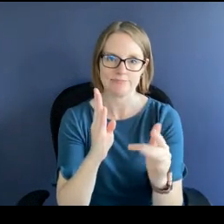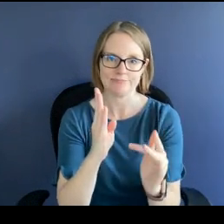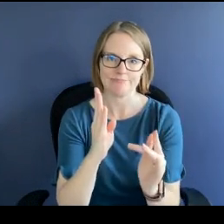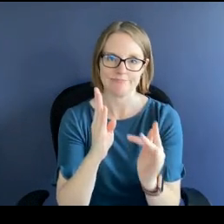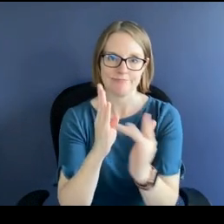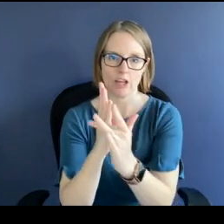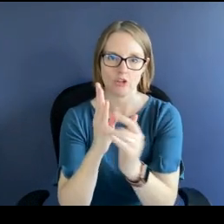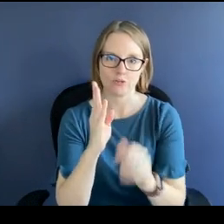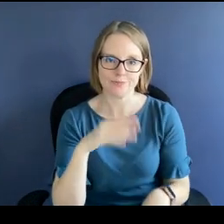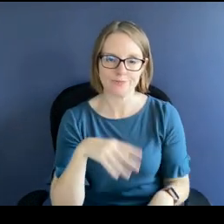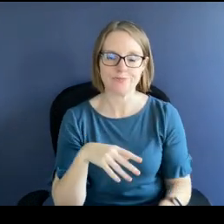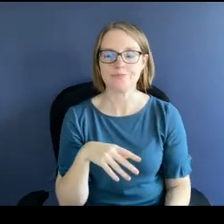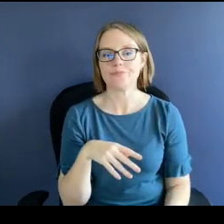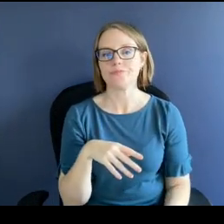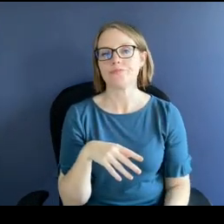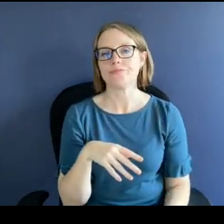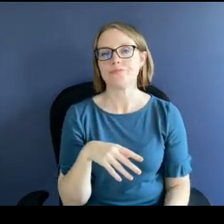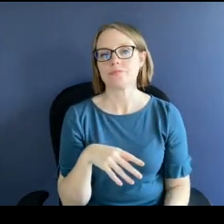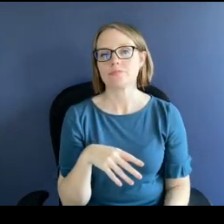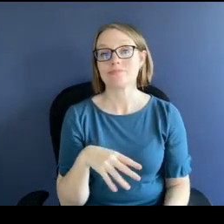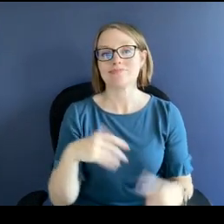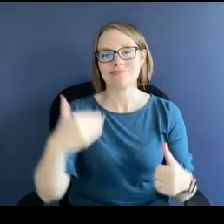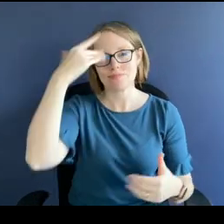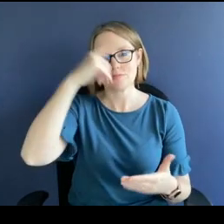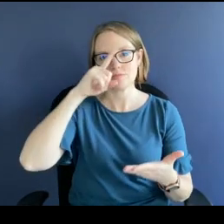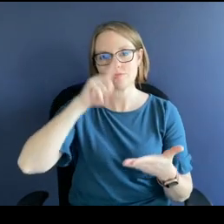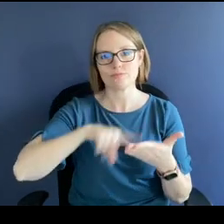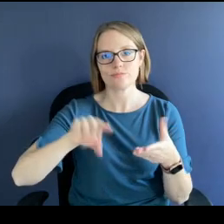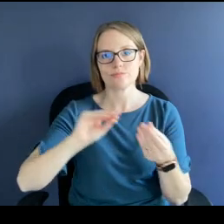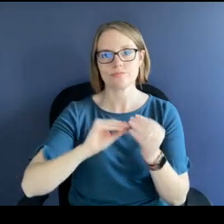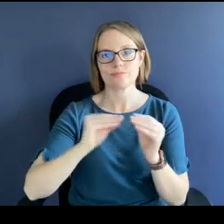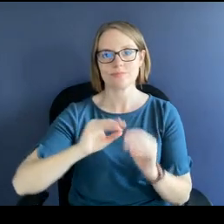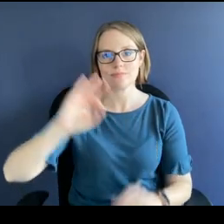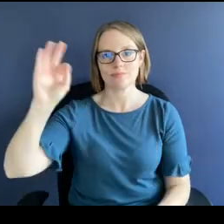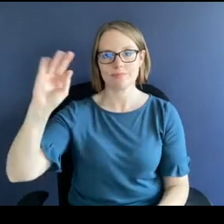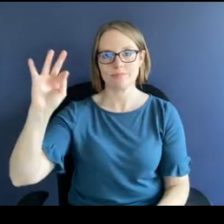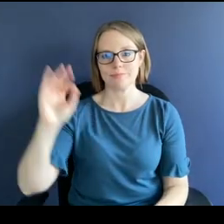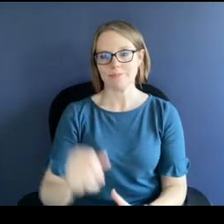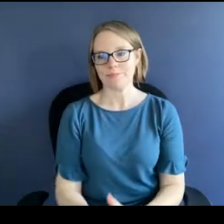And now we've arrived at knowledge check 9.